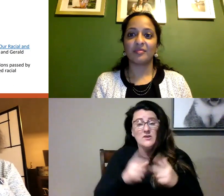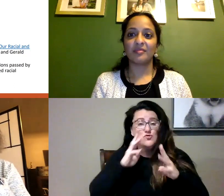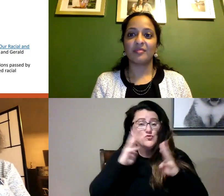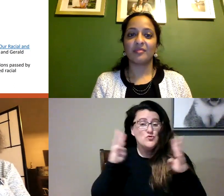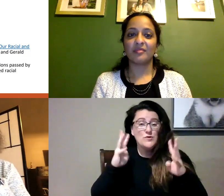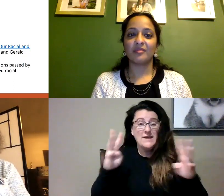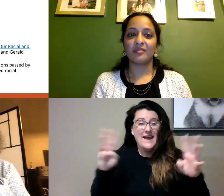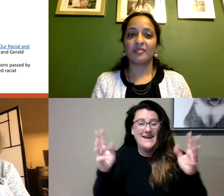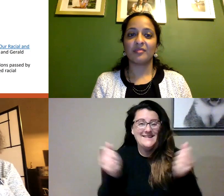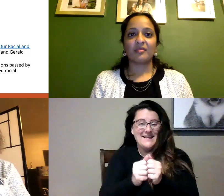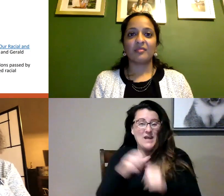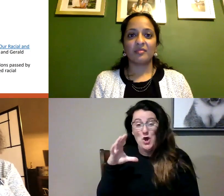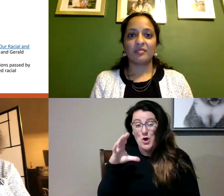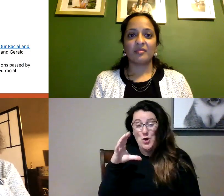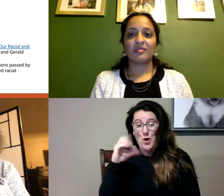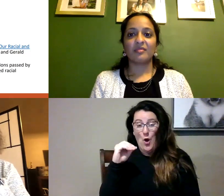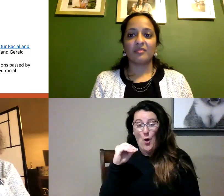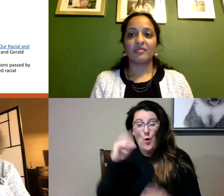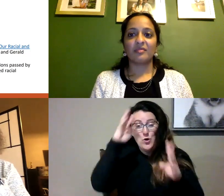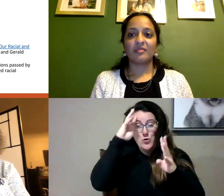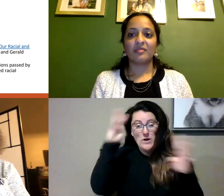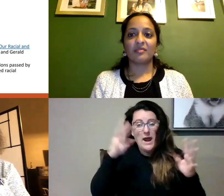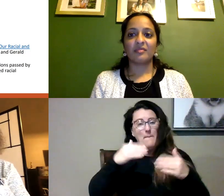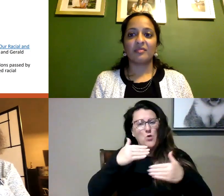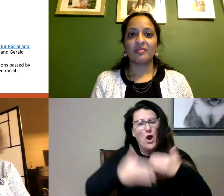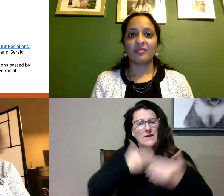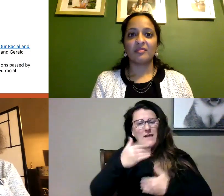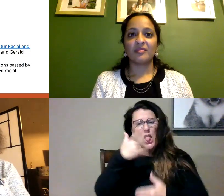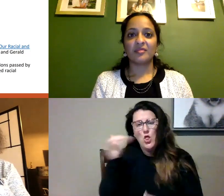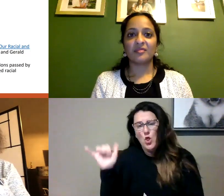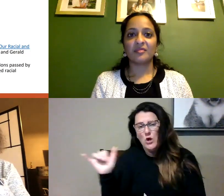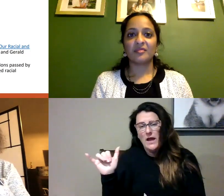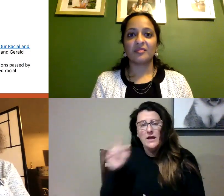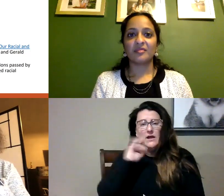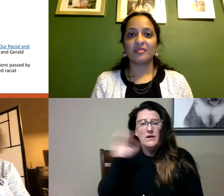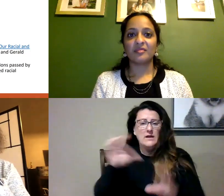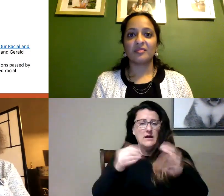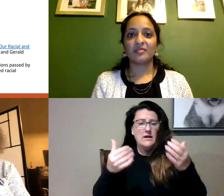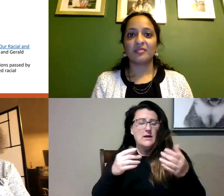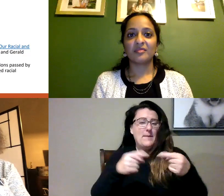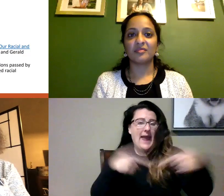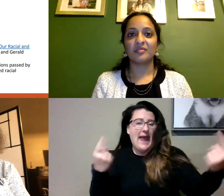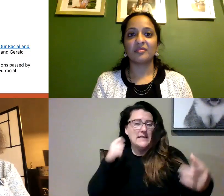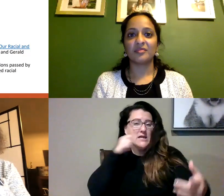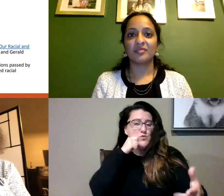create together, co-create what a process might look like for the party to become anti-racist.